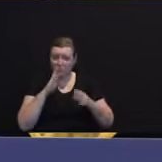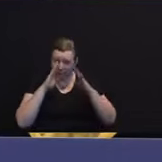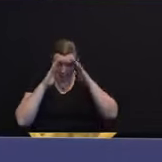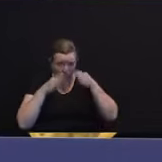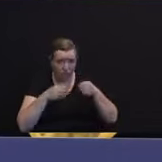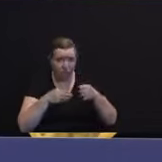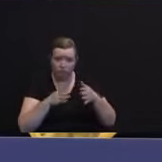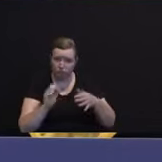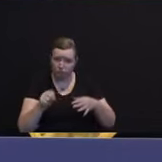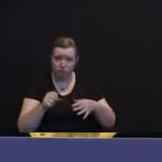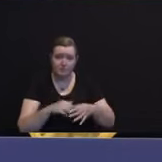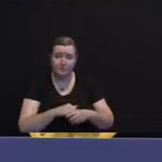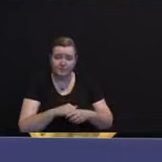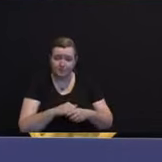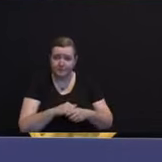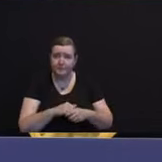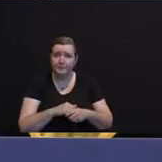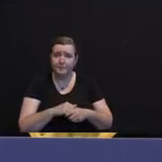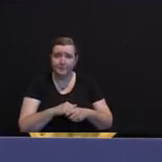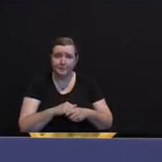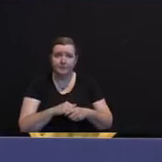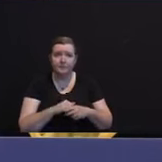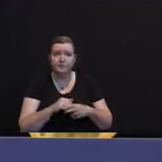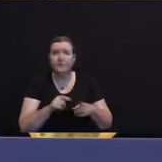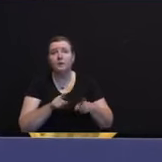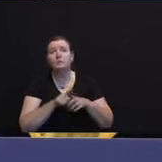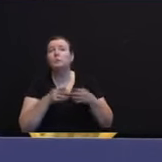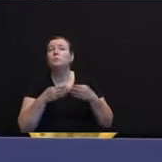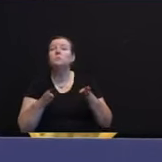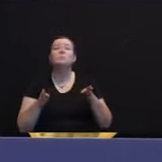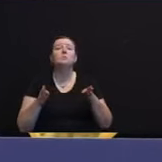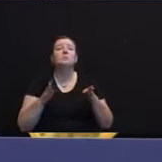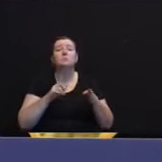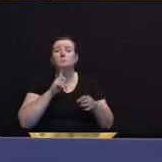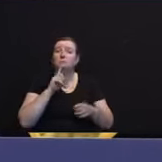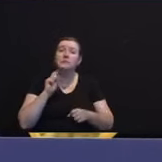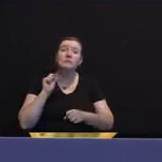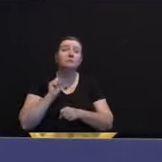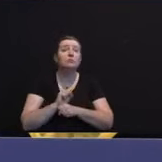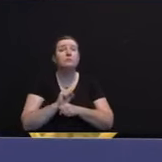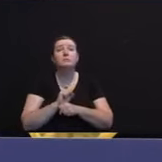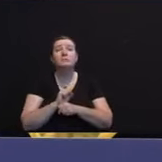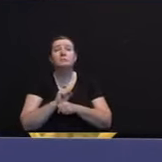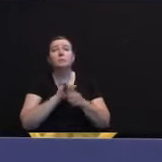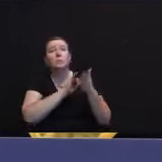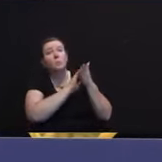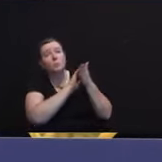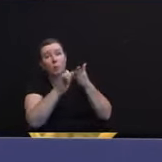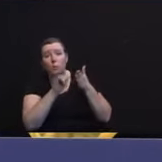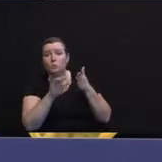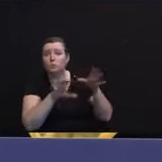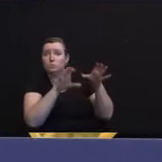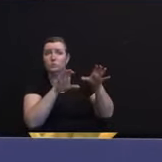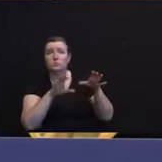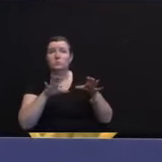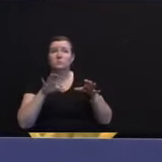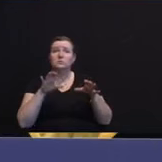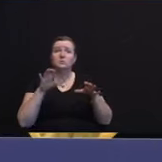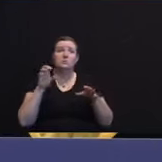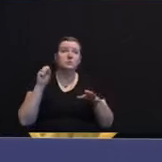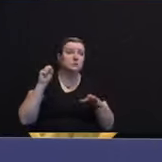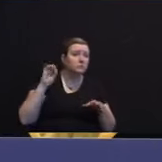it's also just a general reality. New York's doing it. San Francisco's doing it. Maryland's doing it. Connecticut has already done